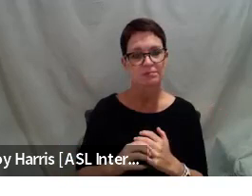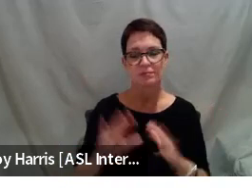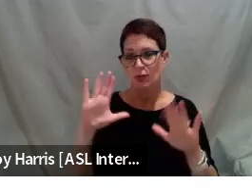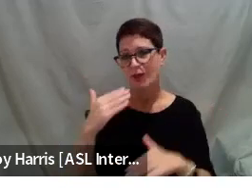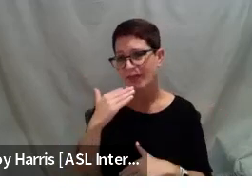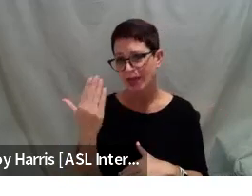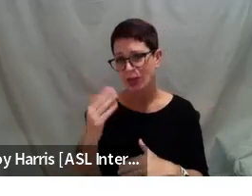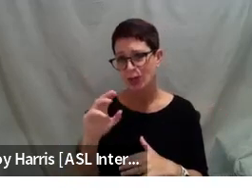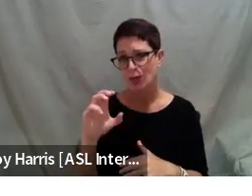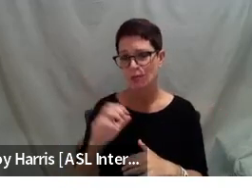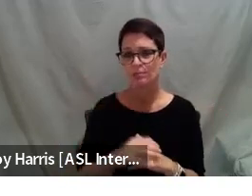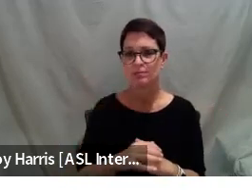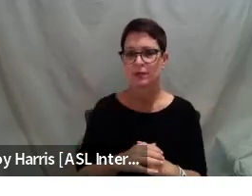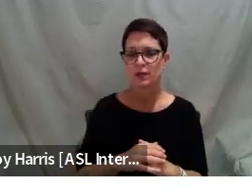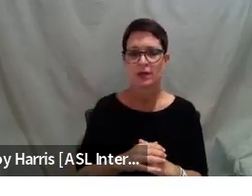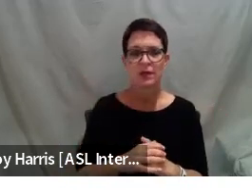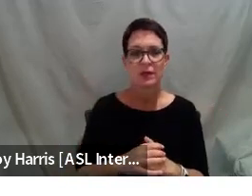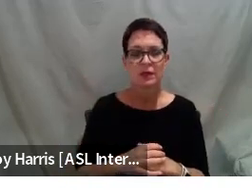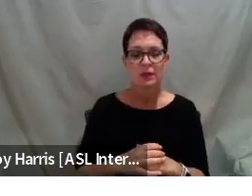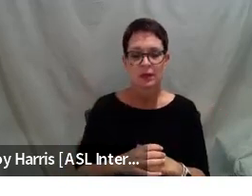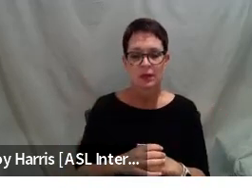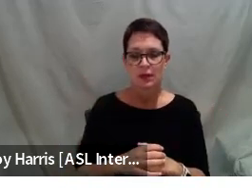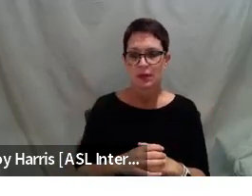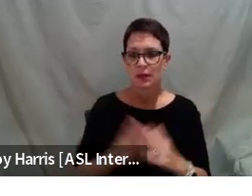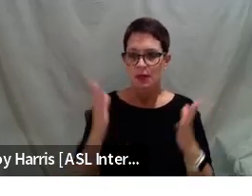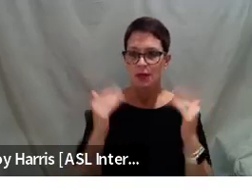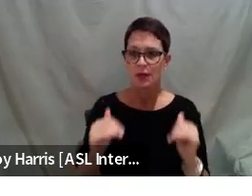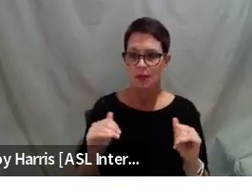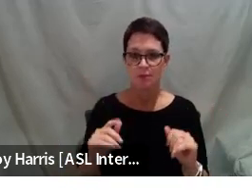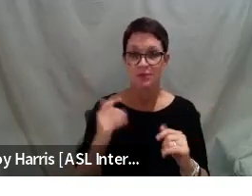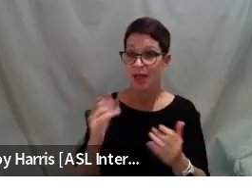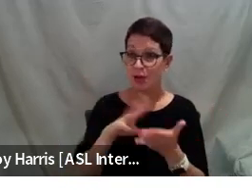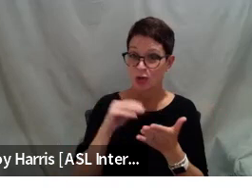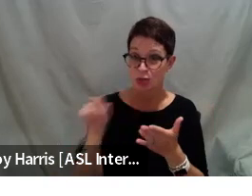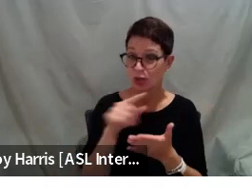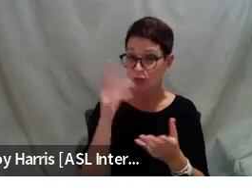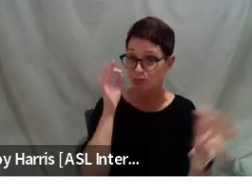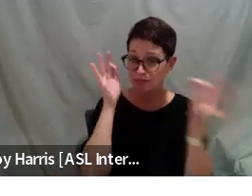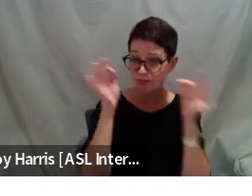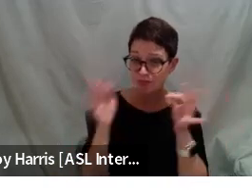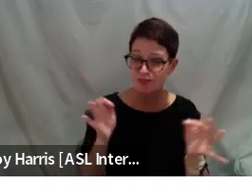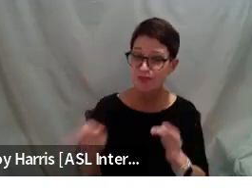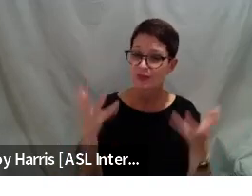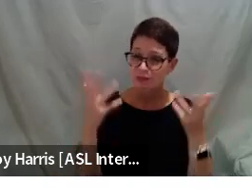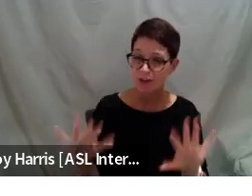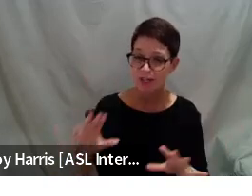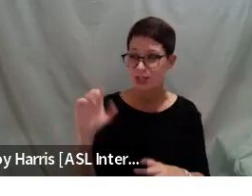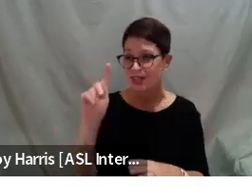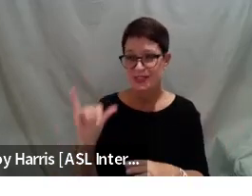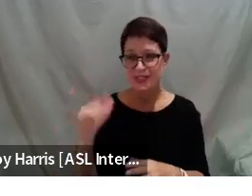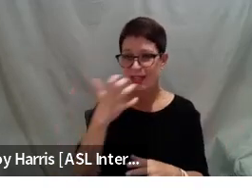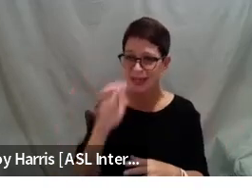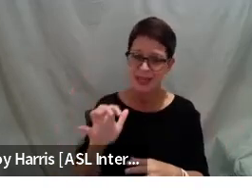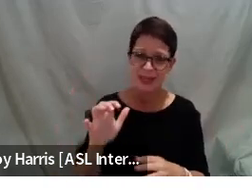Great, thank you, Sydney and Becca. Now that you've learned about heat in the city and